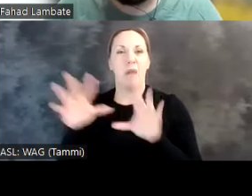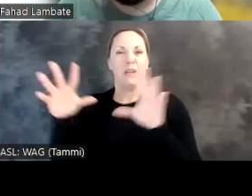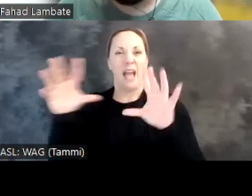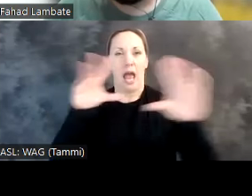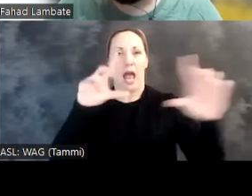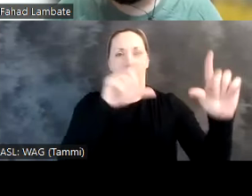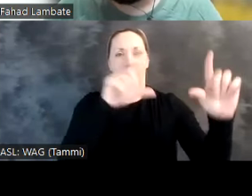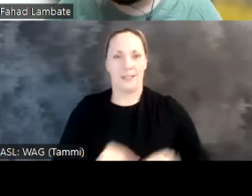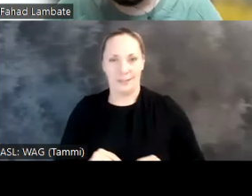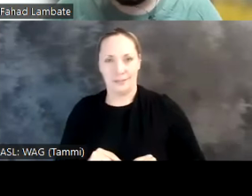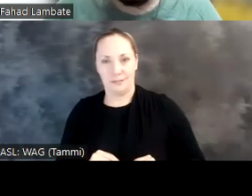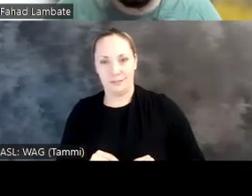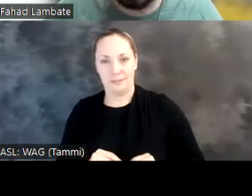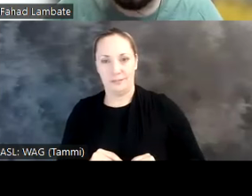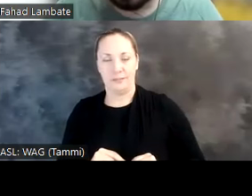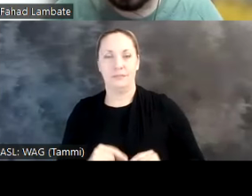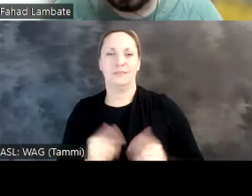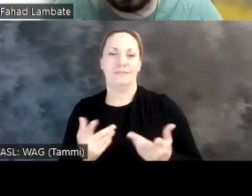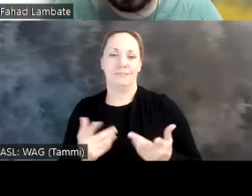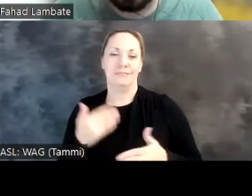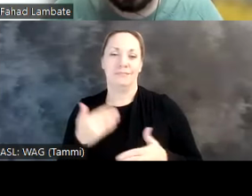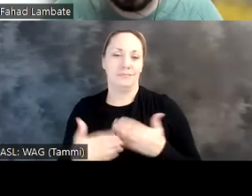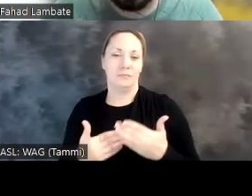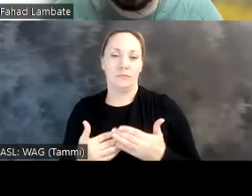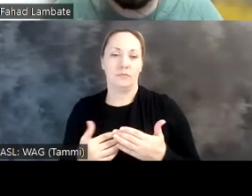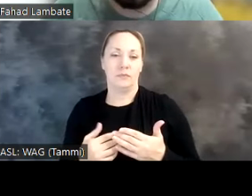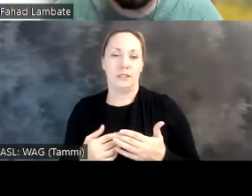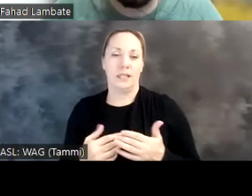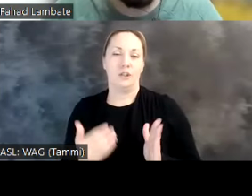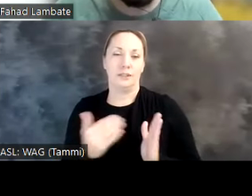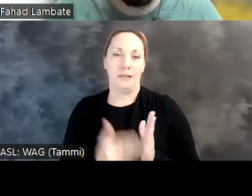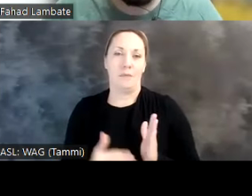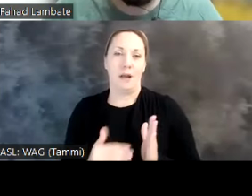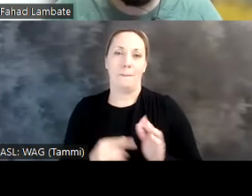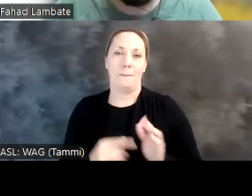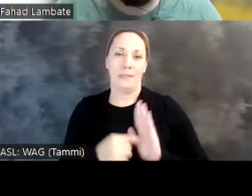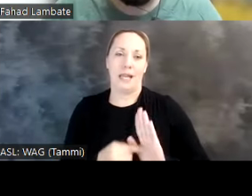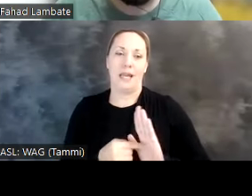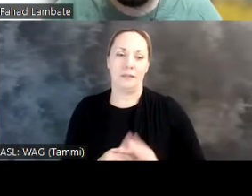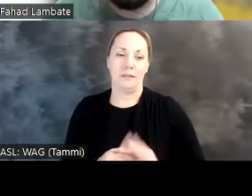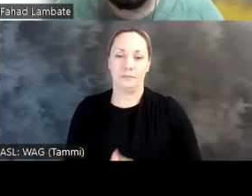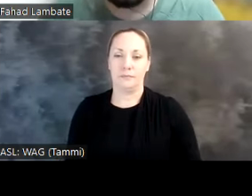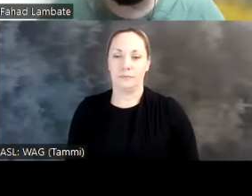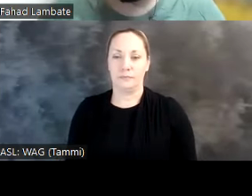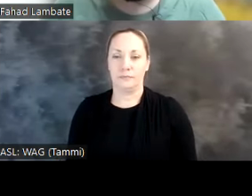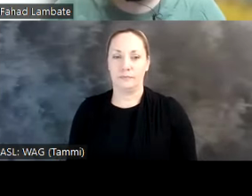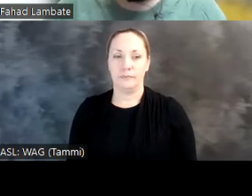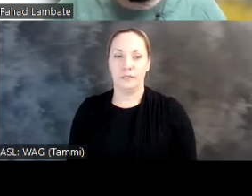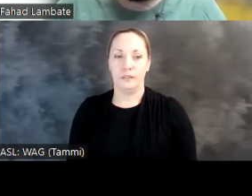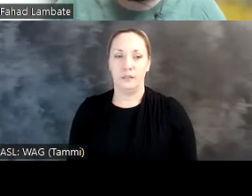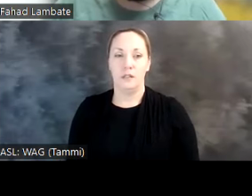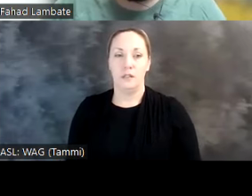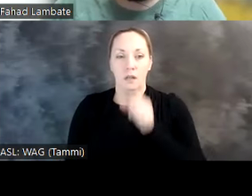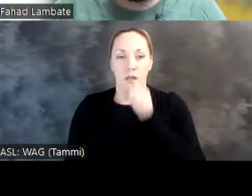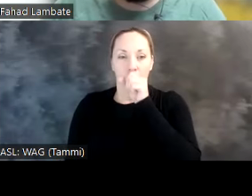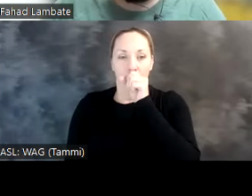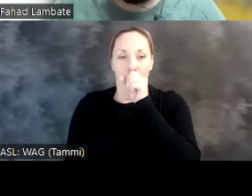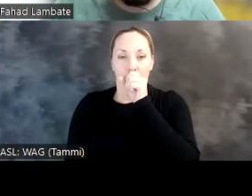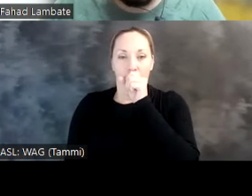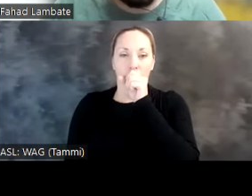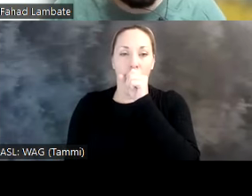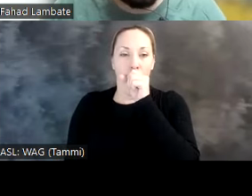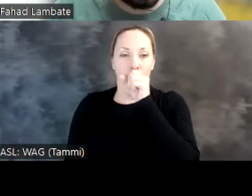keep on, it's a GIF which I have used, otherwise it will keep on playing and it will cause problems then. Okay,